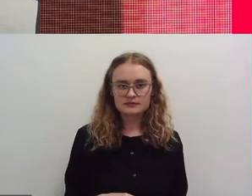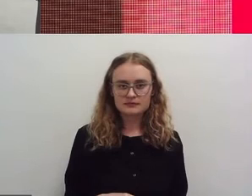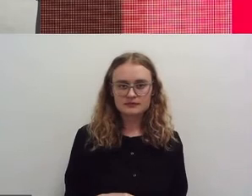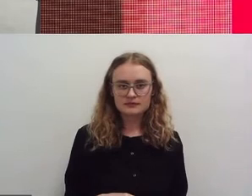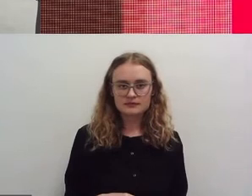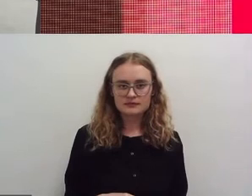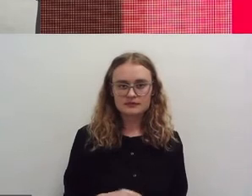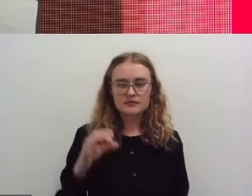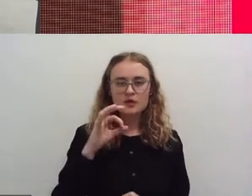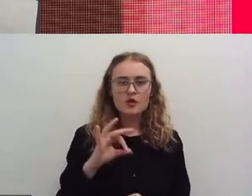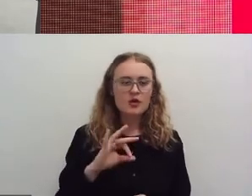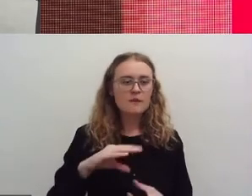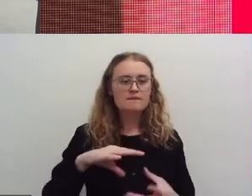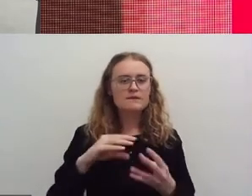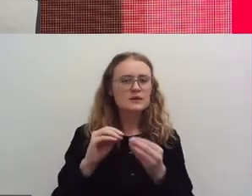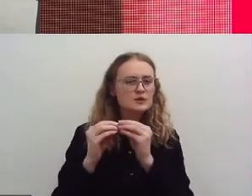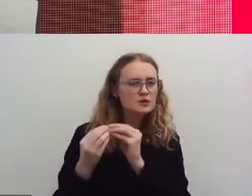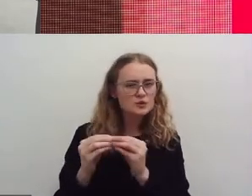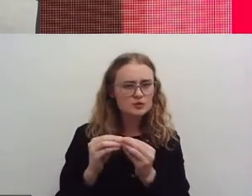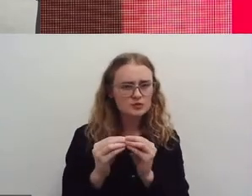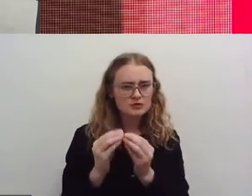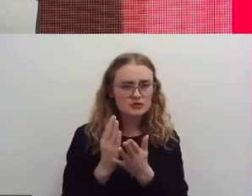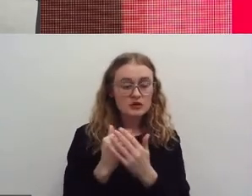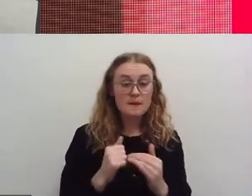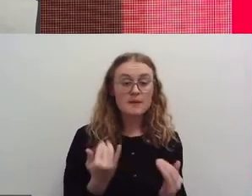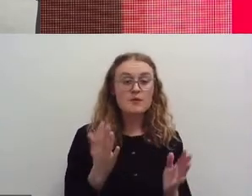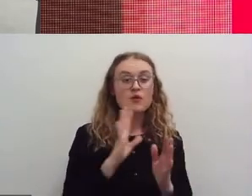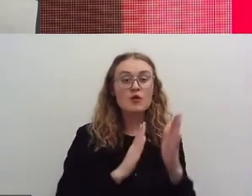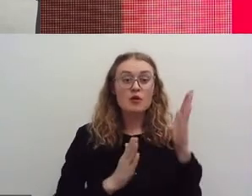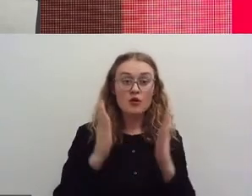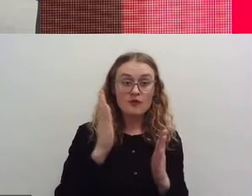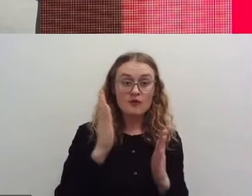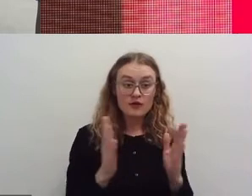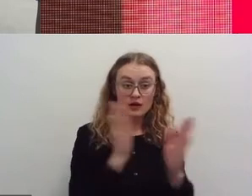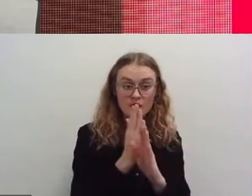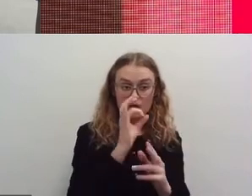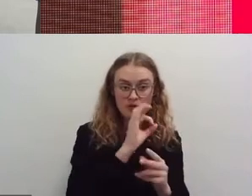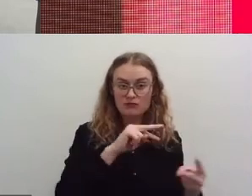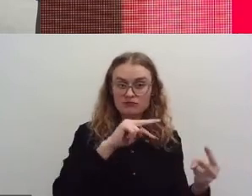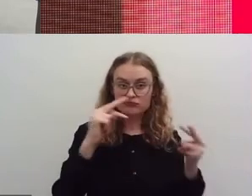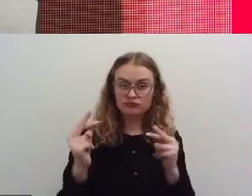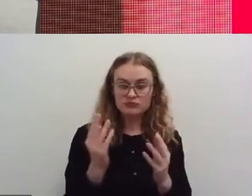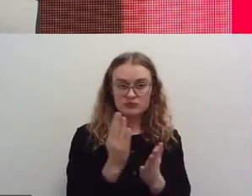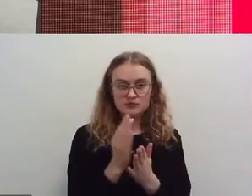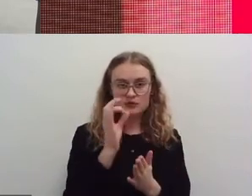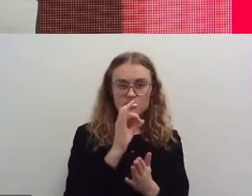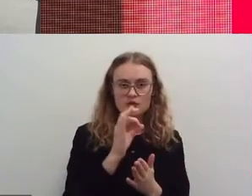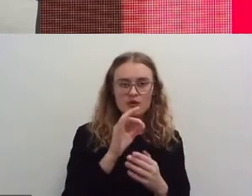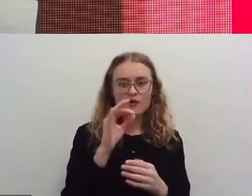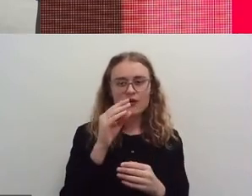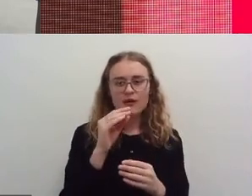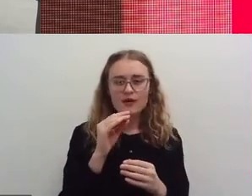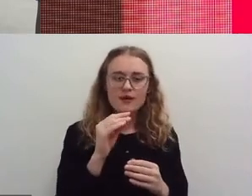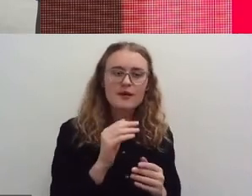general, about the clash between idealism and pragmatism. Is it possible to